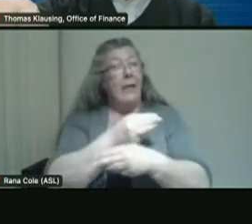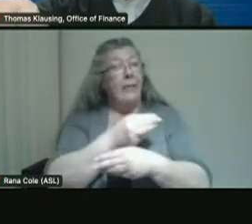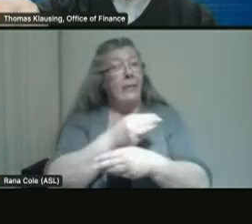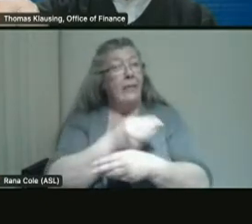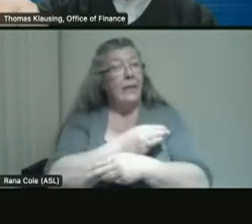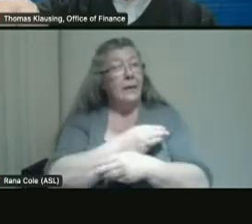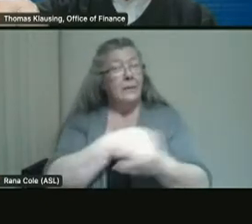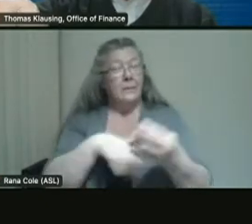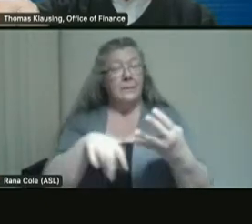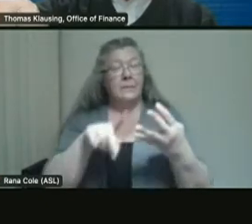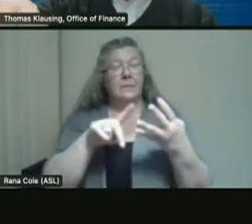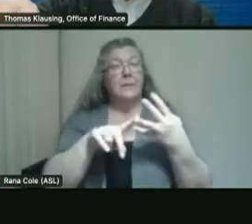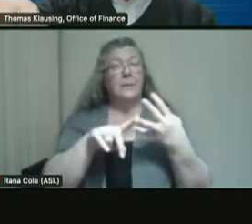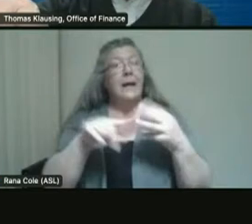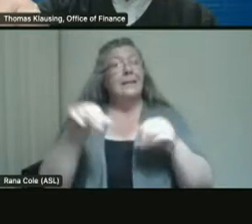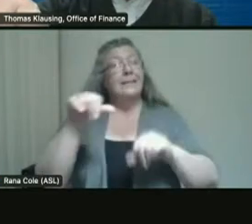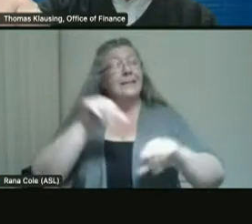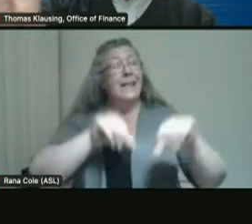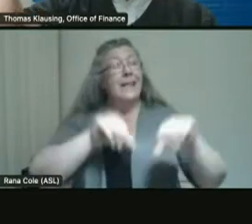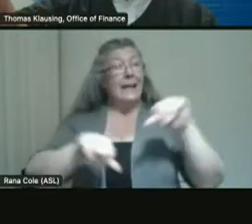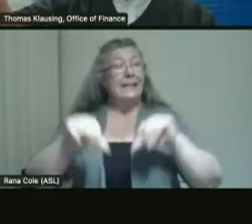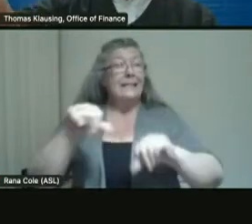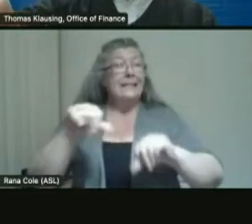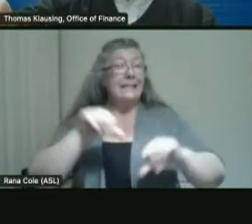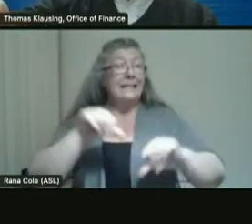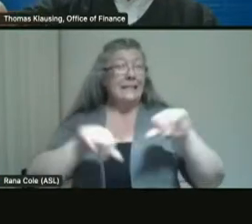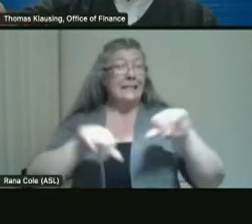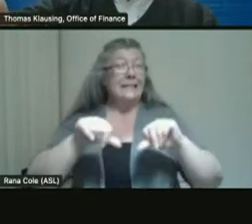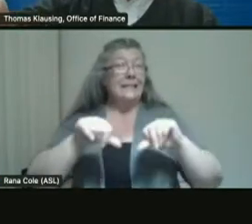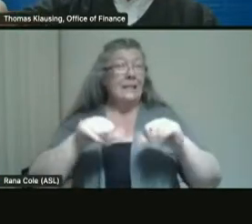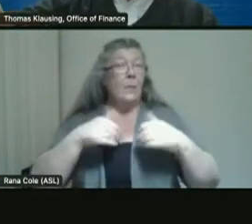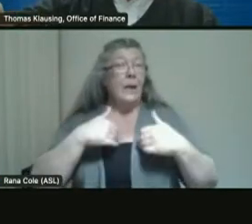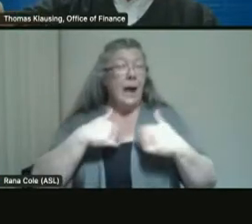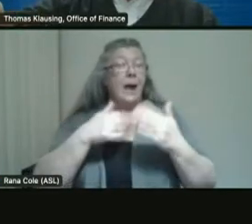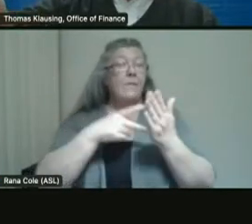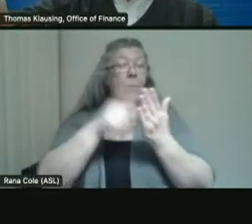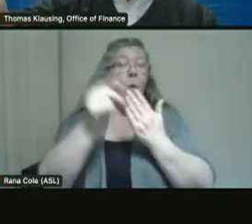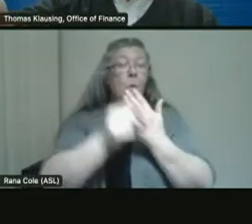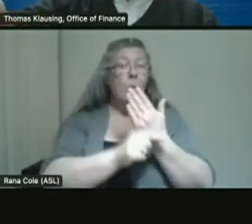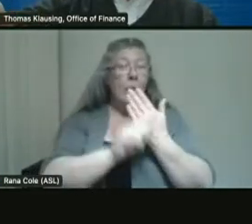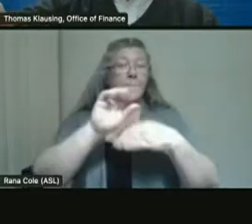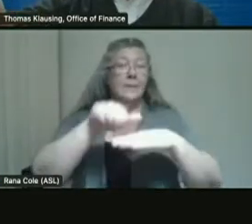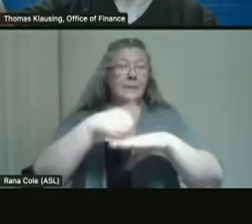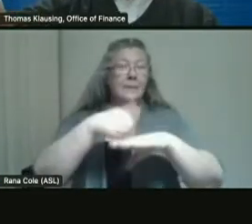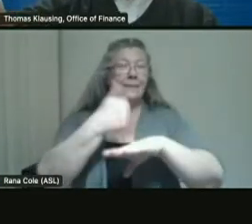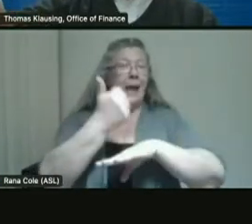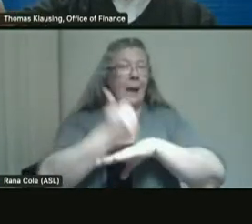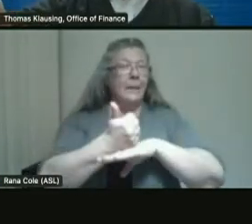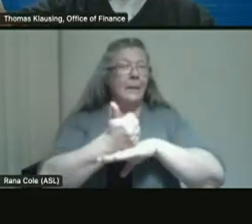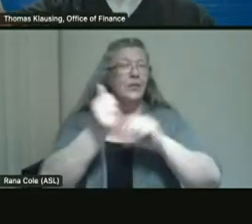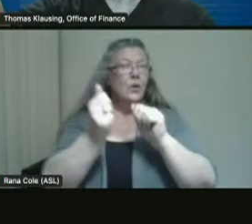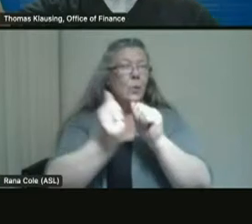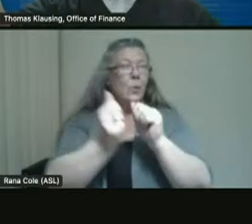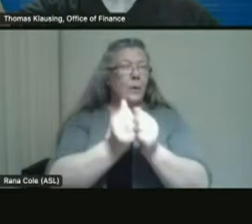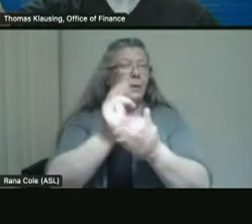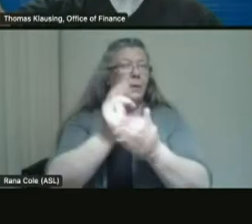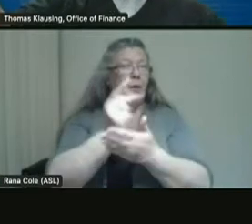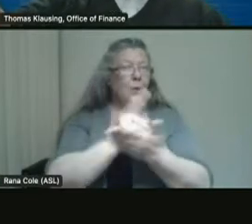programs with universities in terms of Grow Your Own. And we're also expanding